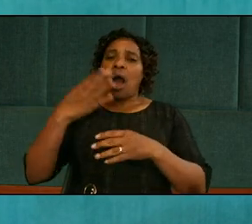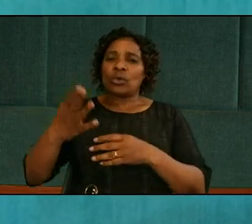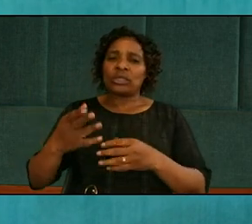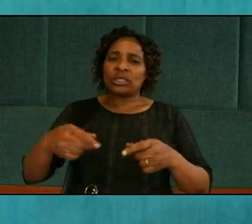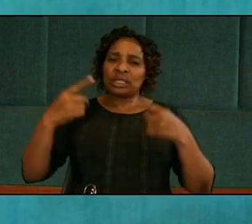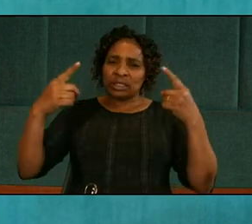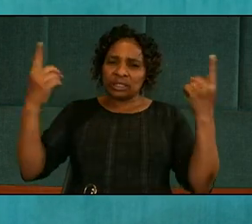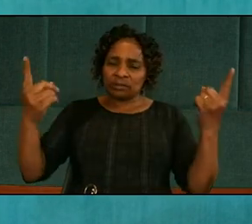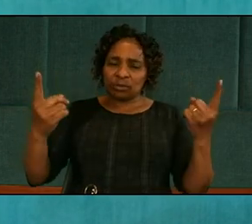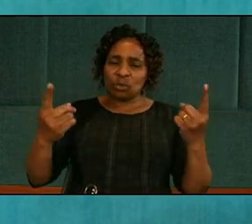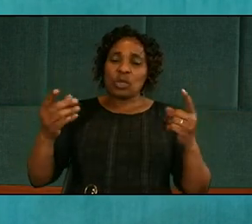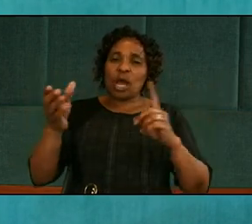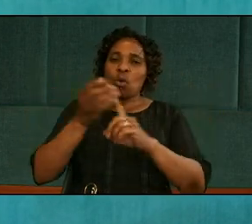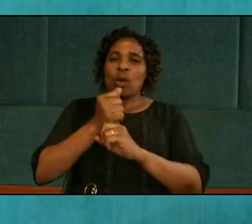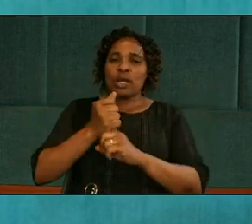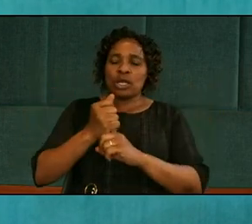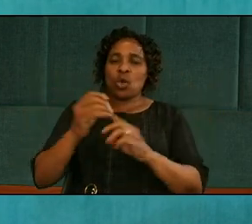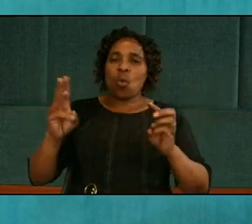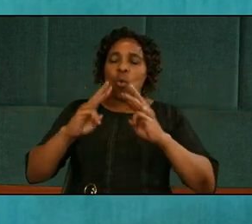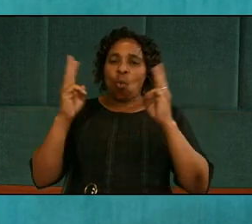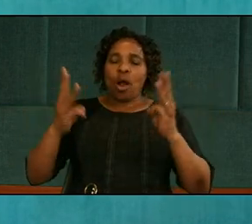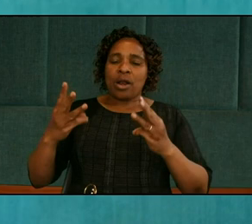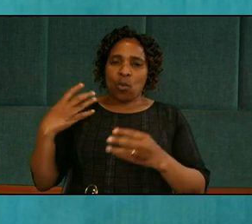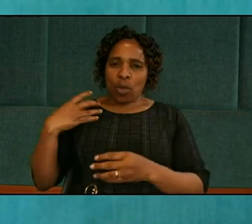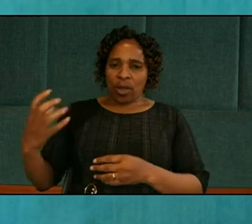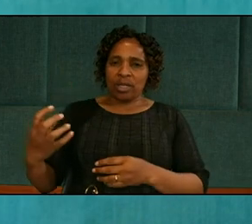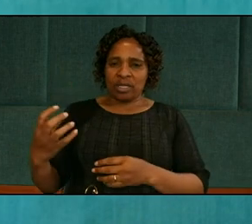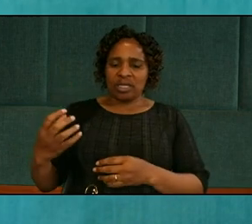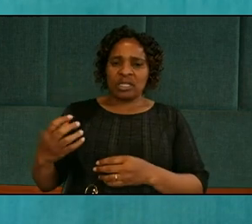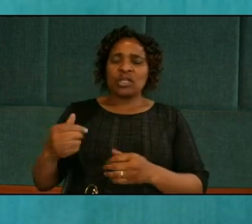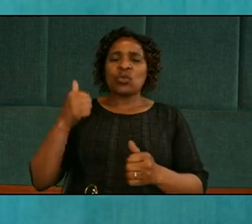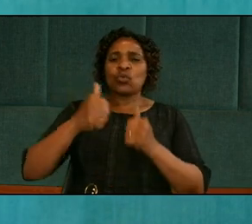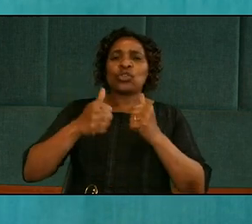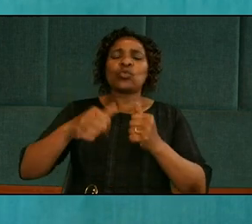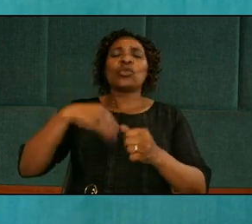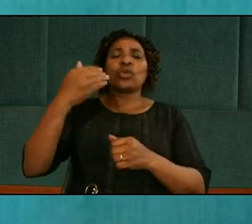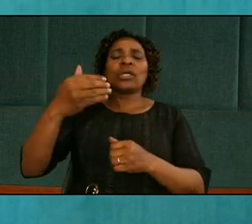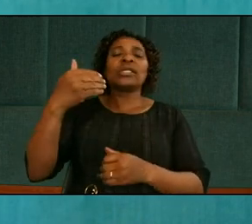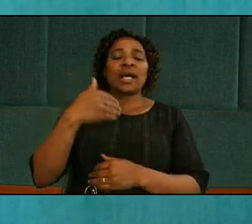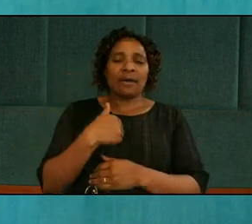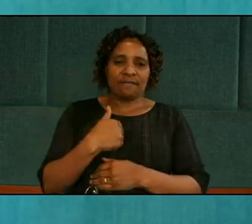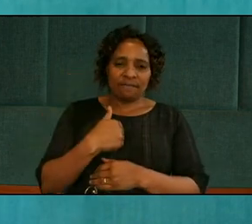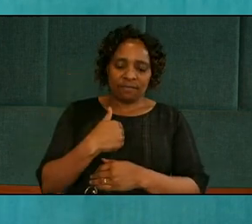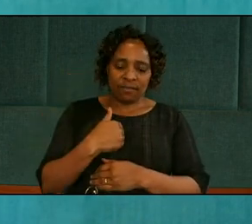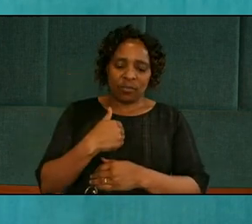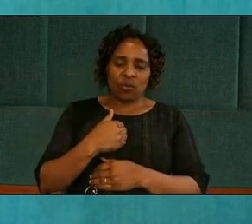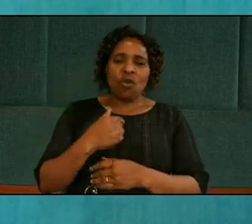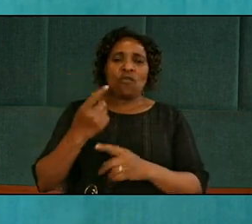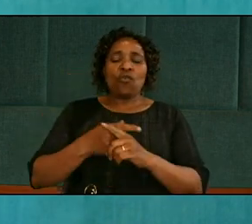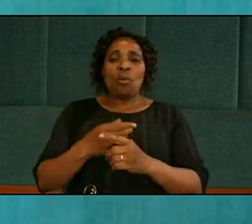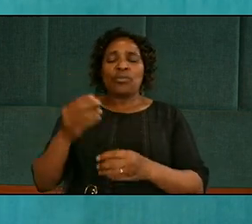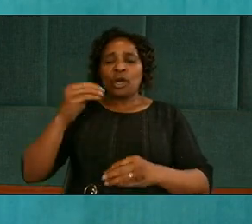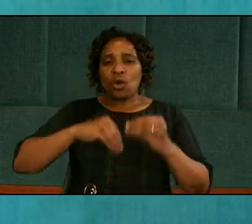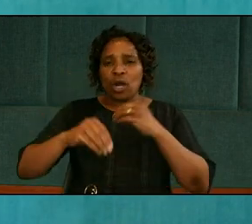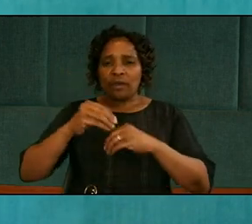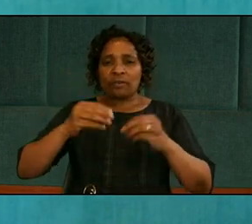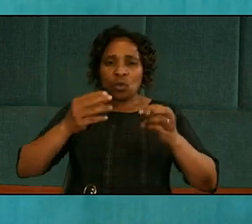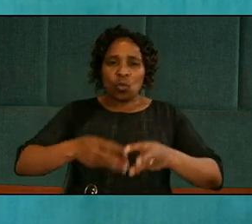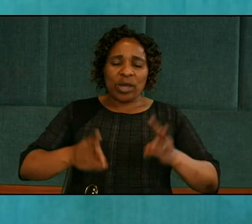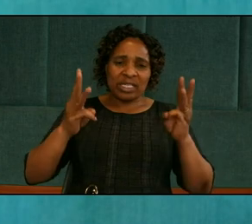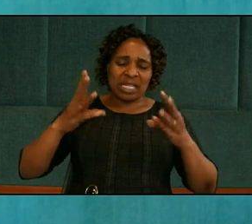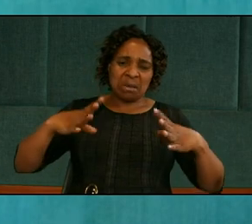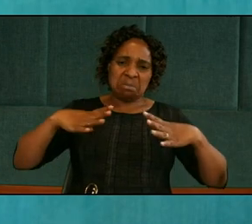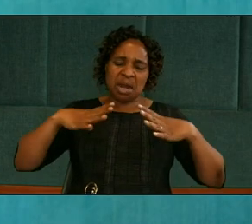acquiring worldly wealth. So this worldly wealth, you will always have it by this corrupt means and your pride